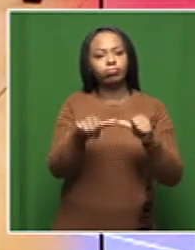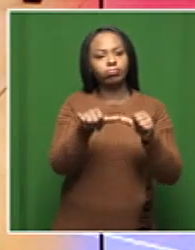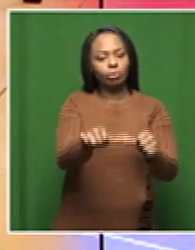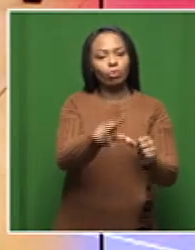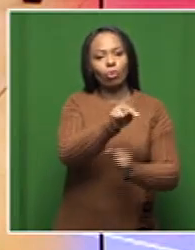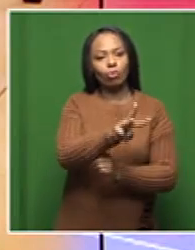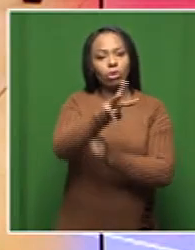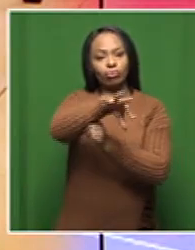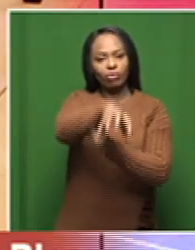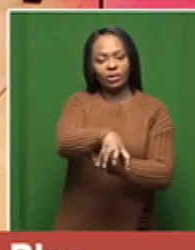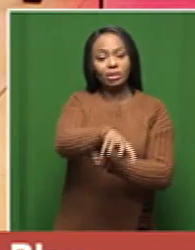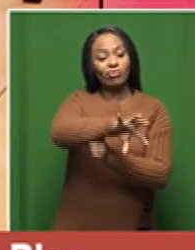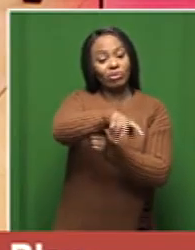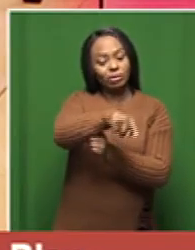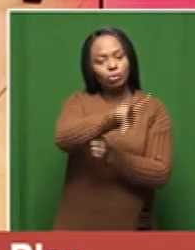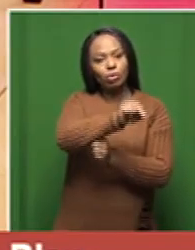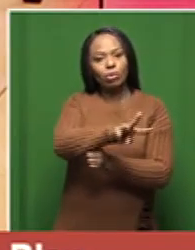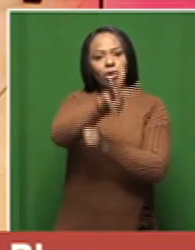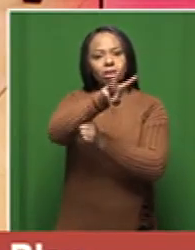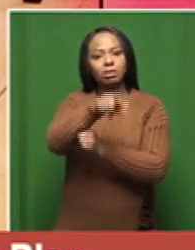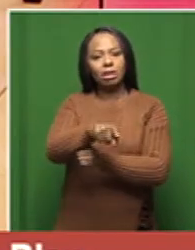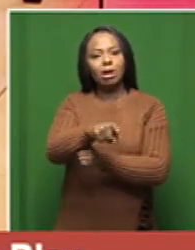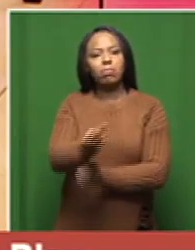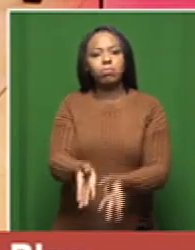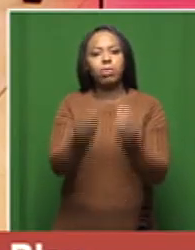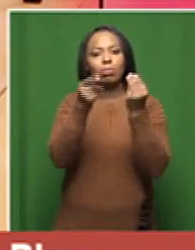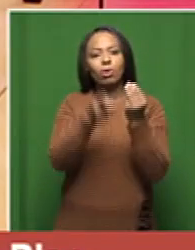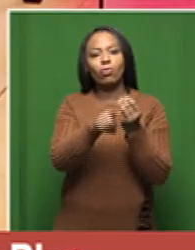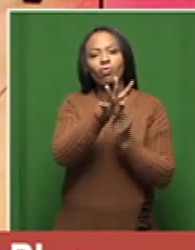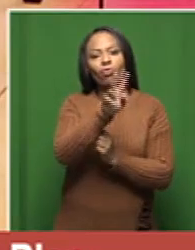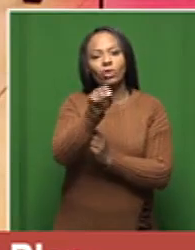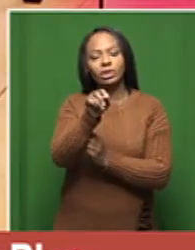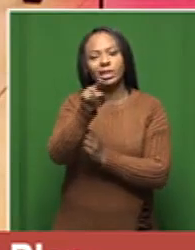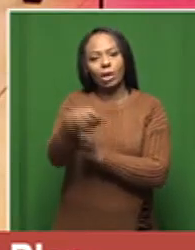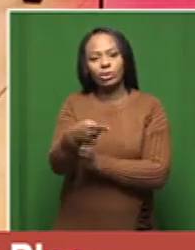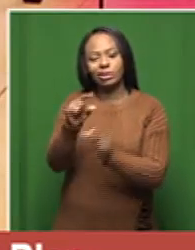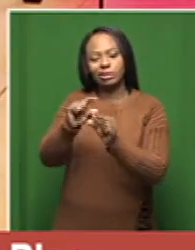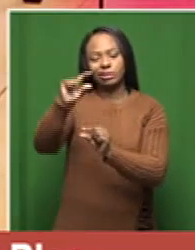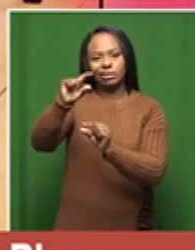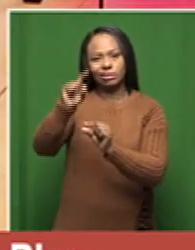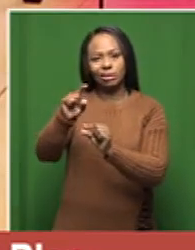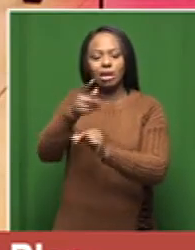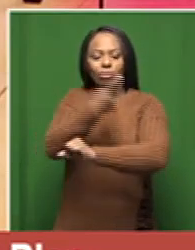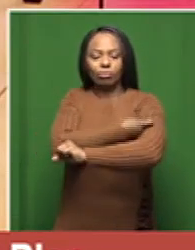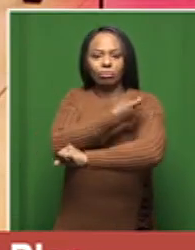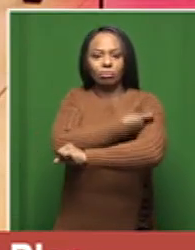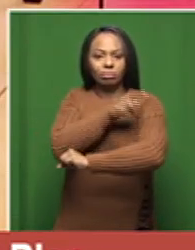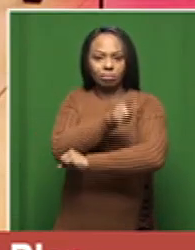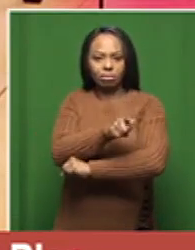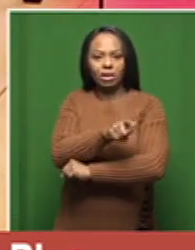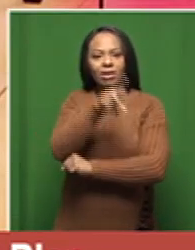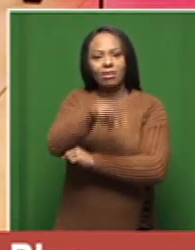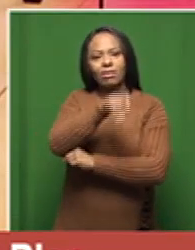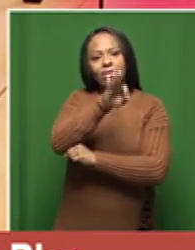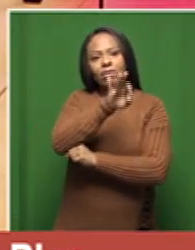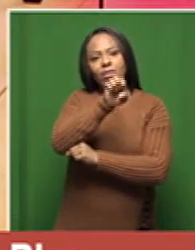Northwest Province. Now, this province has so far received more than 40,000 doses of the Pfizer vaccines. However, the